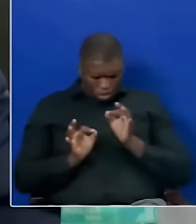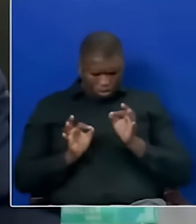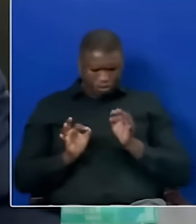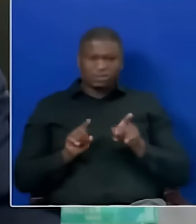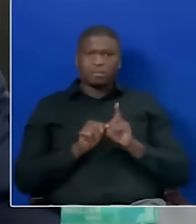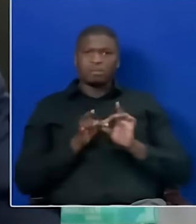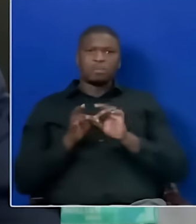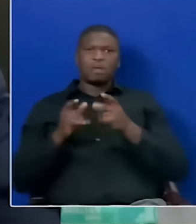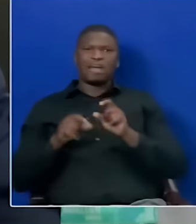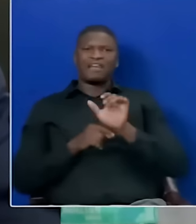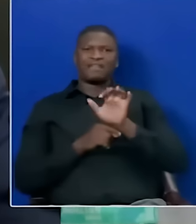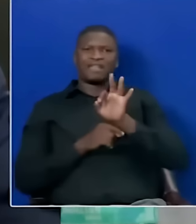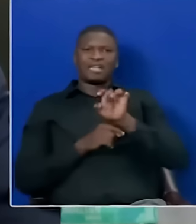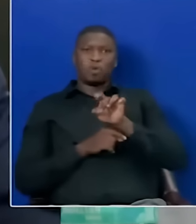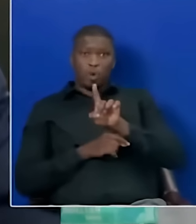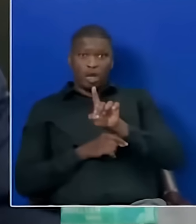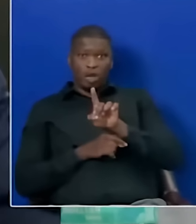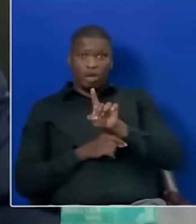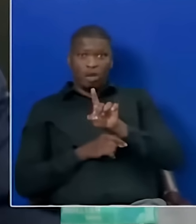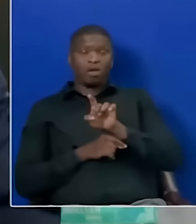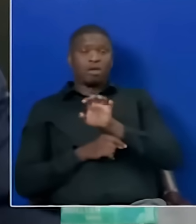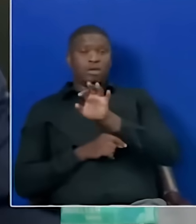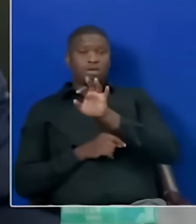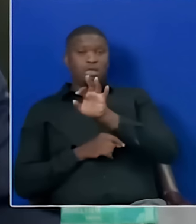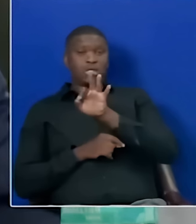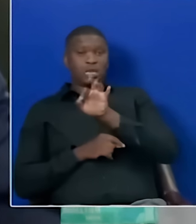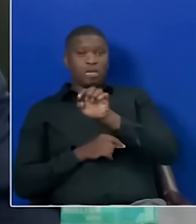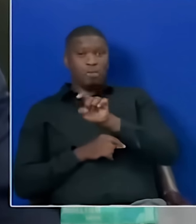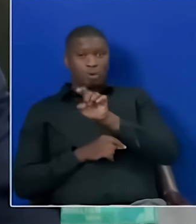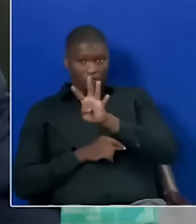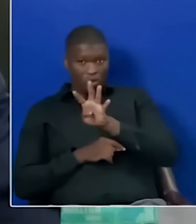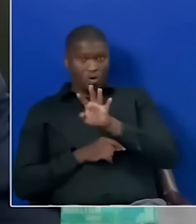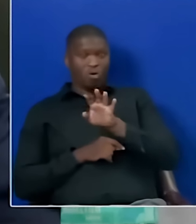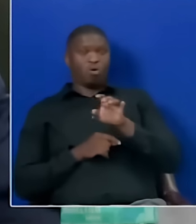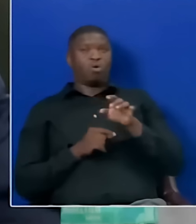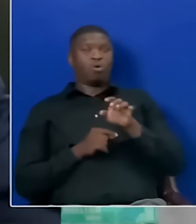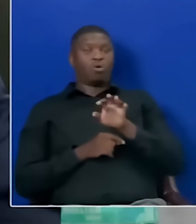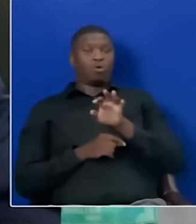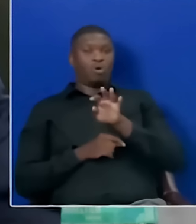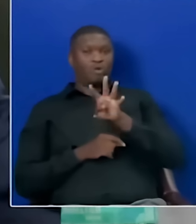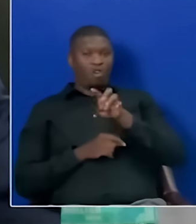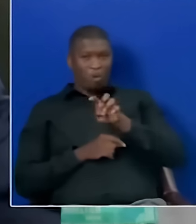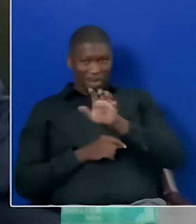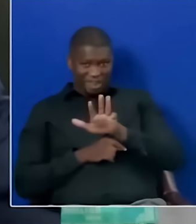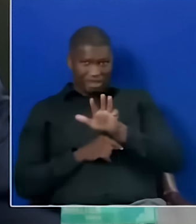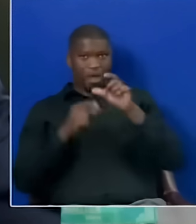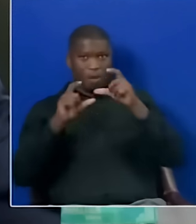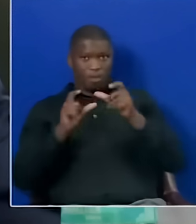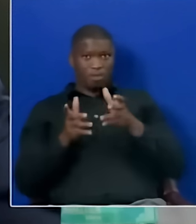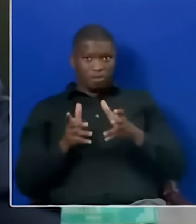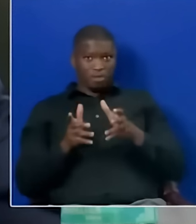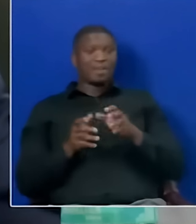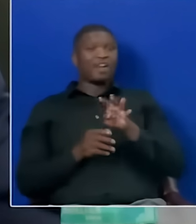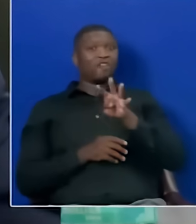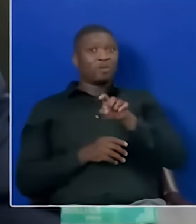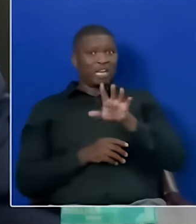paragraph 3.4, paragraph 4.9. I've cycled 4.9. I'll come back to